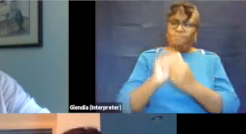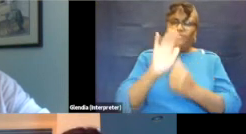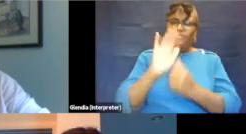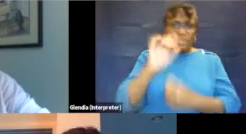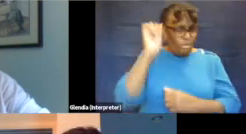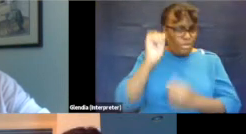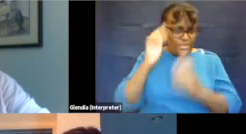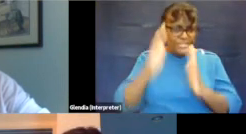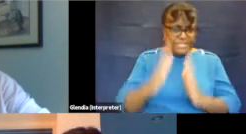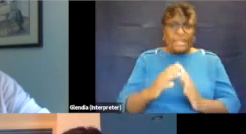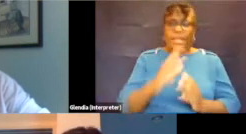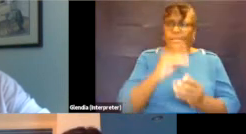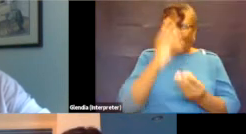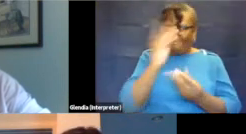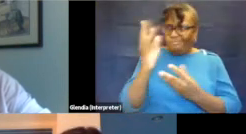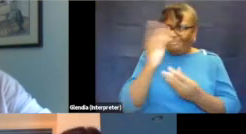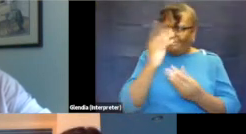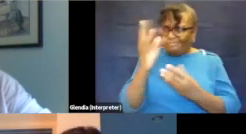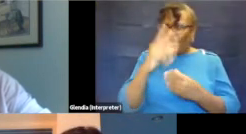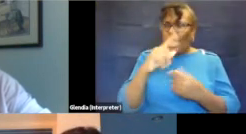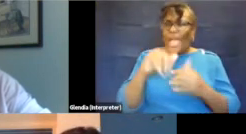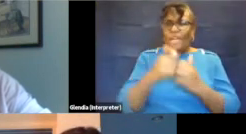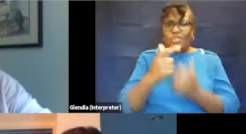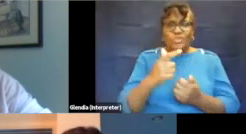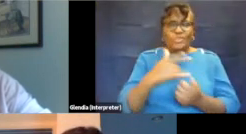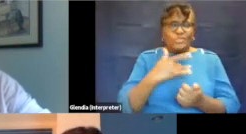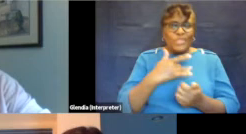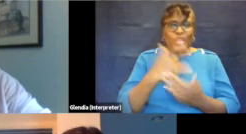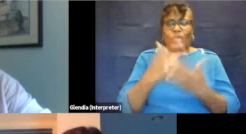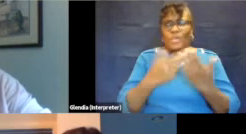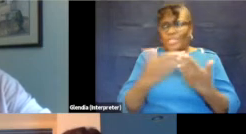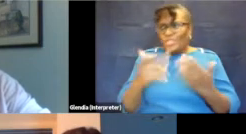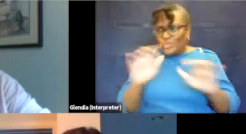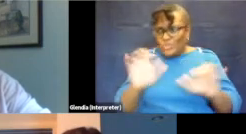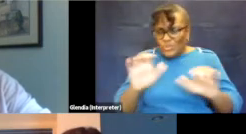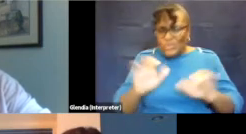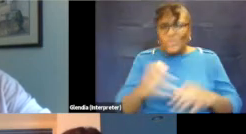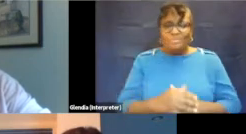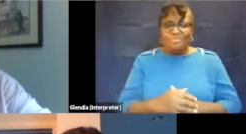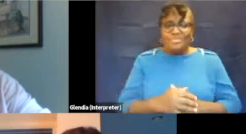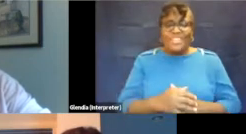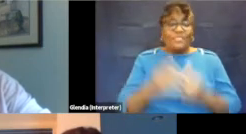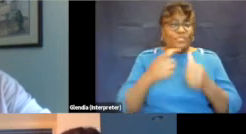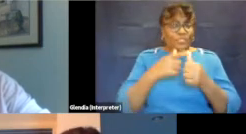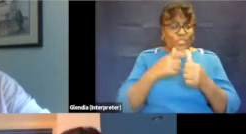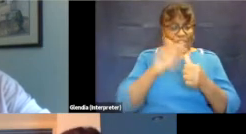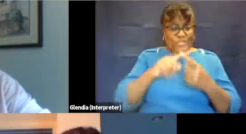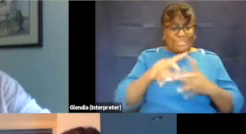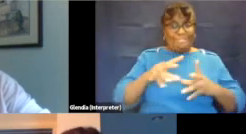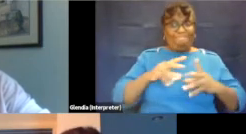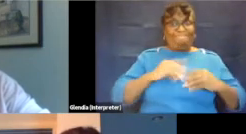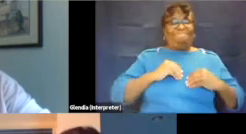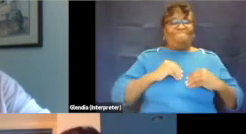or feeling outside the office. The first area is acceptance of hearing loss. You're not alone, and there are others as well as